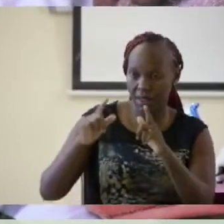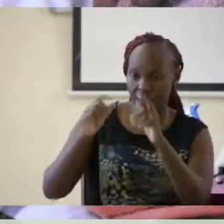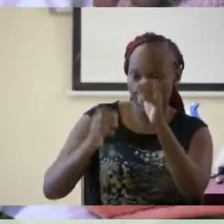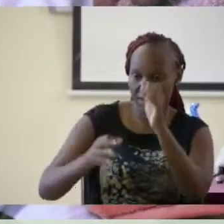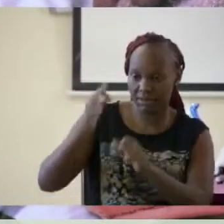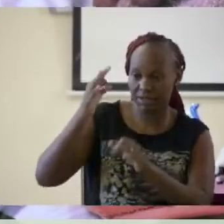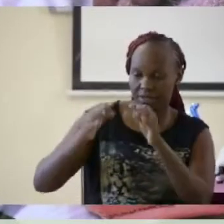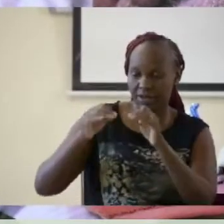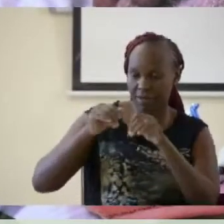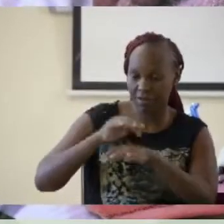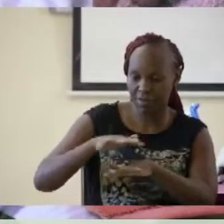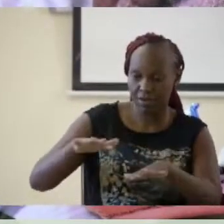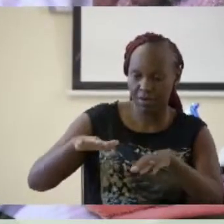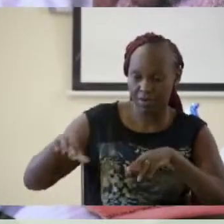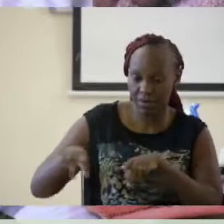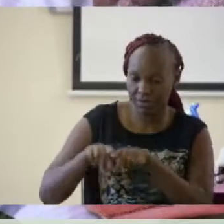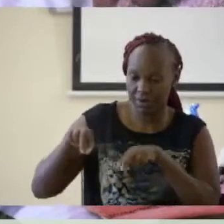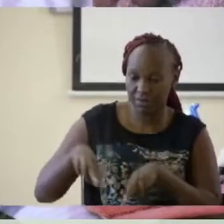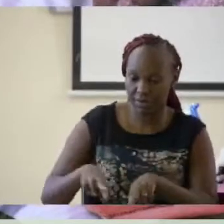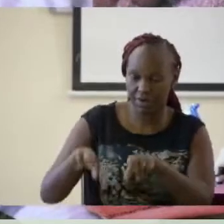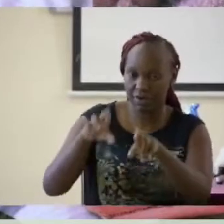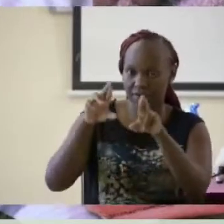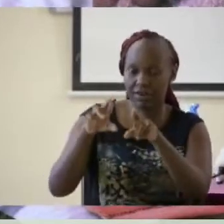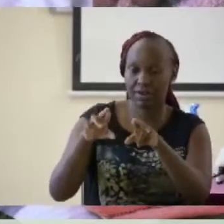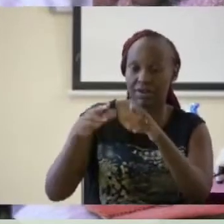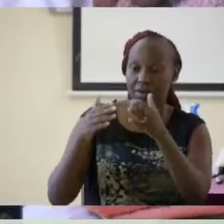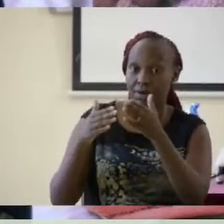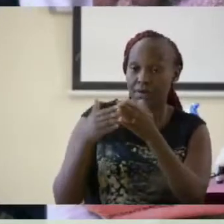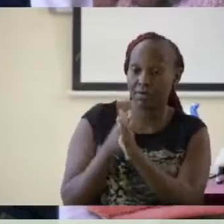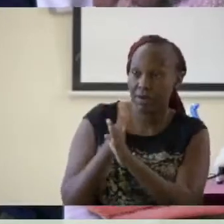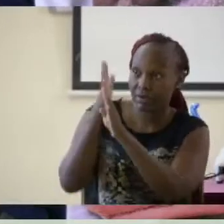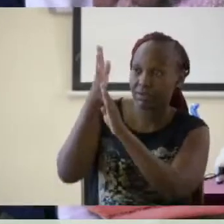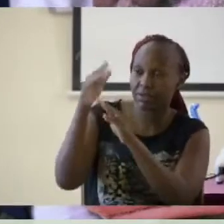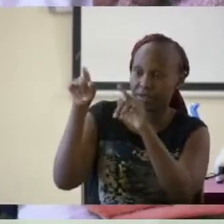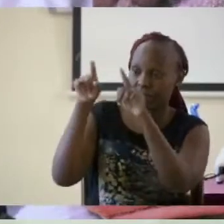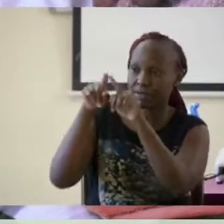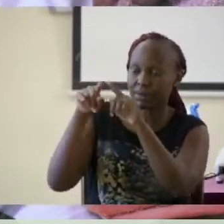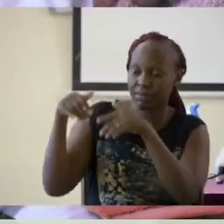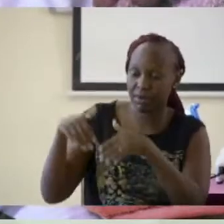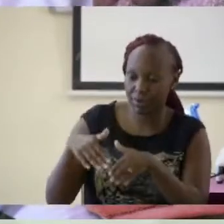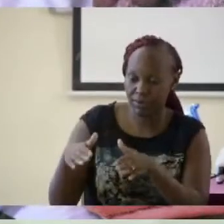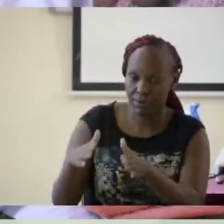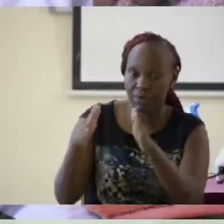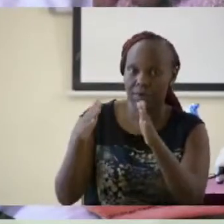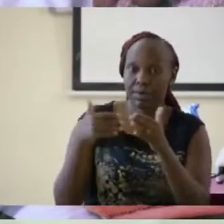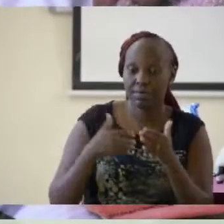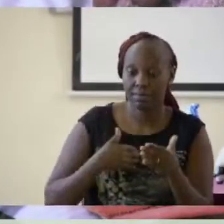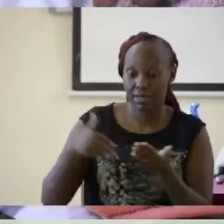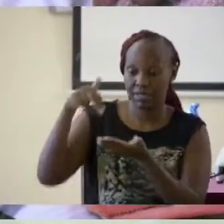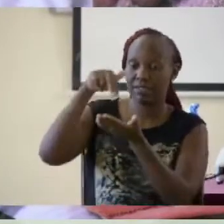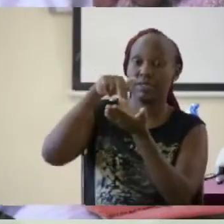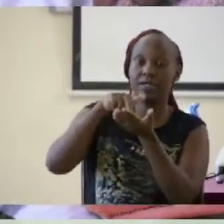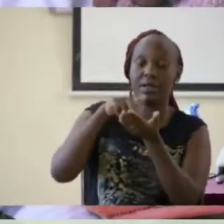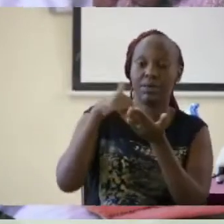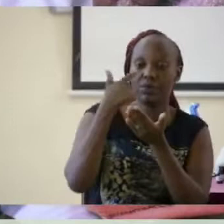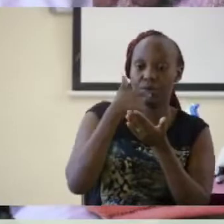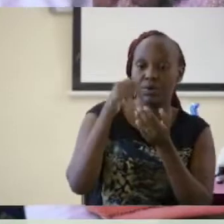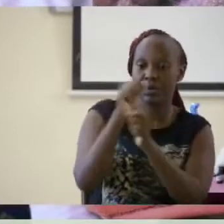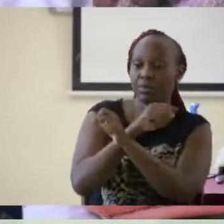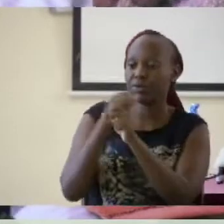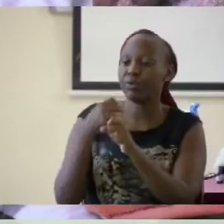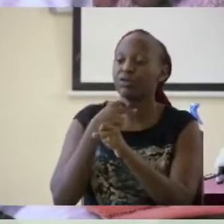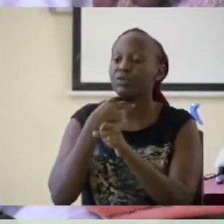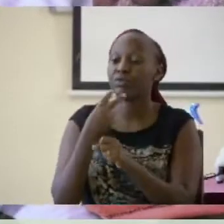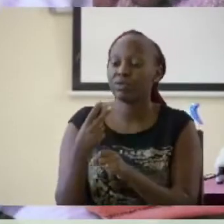river, righteousness like a never-failing stream. So I stand here to speak for those who cannot speak